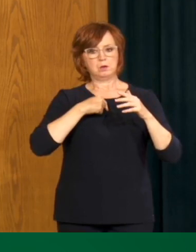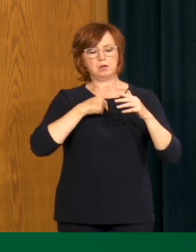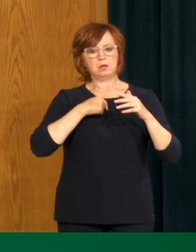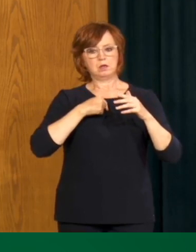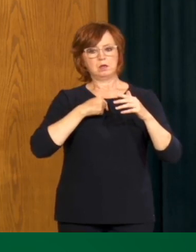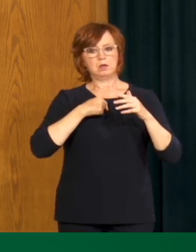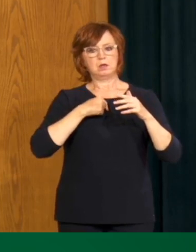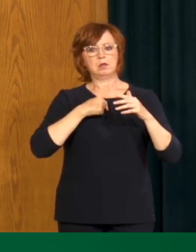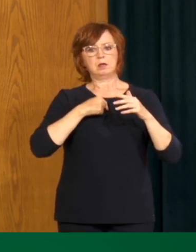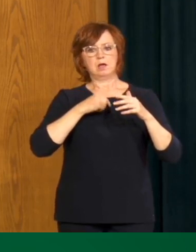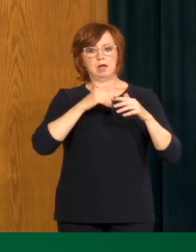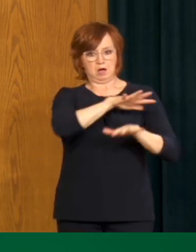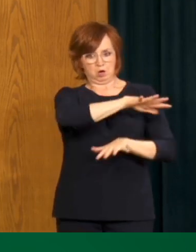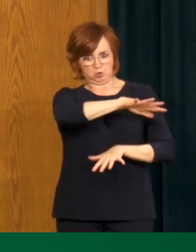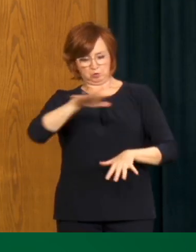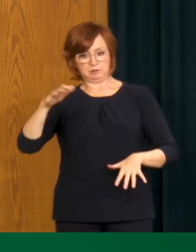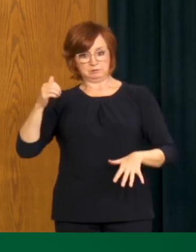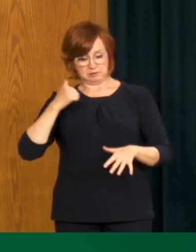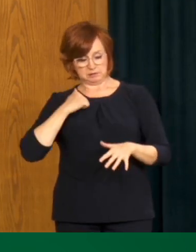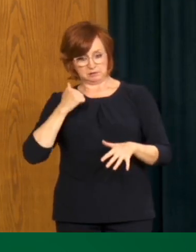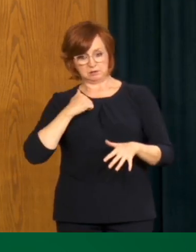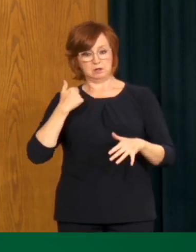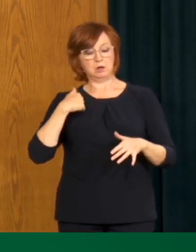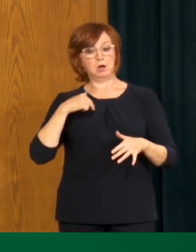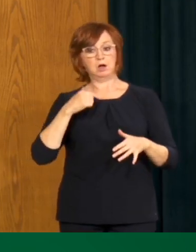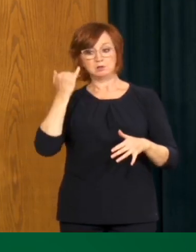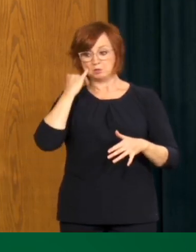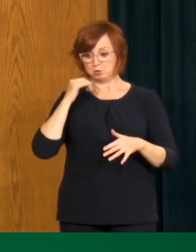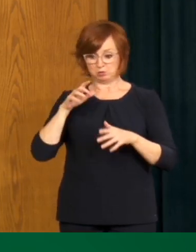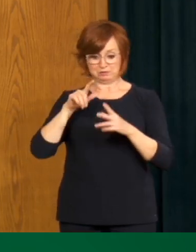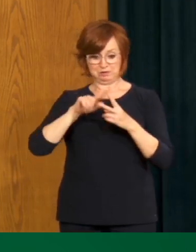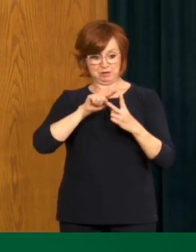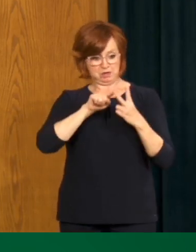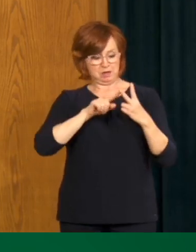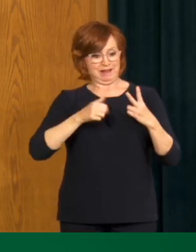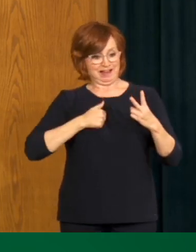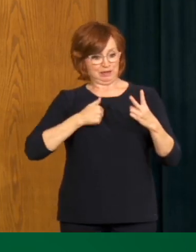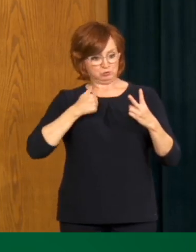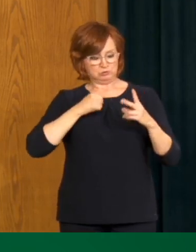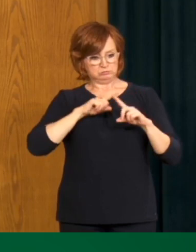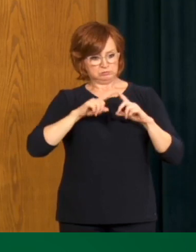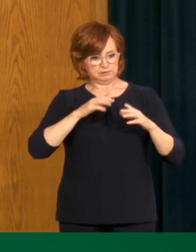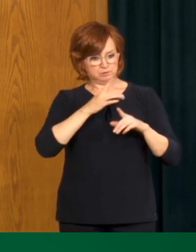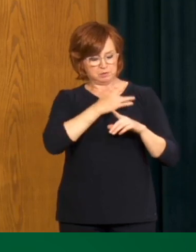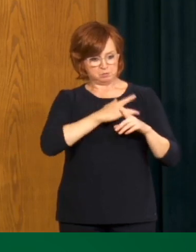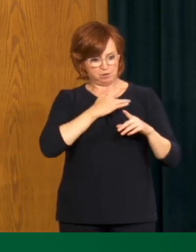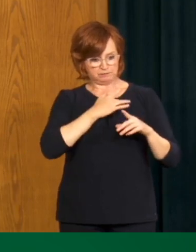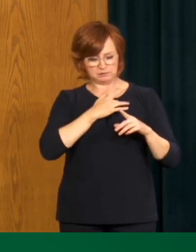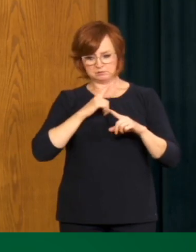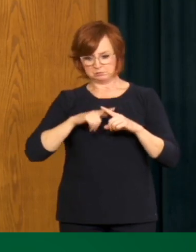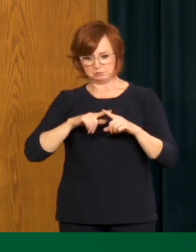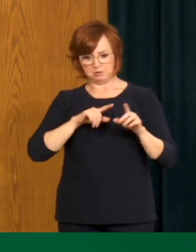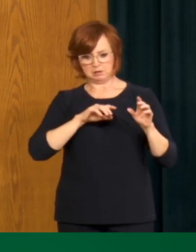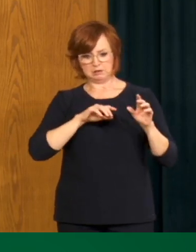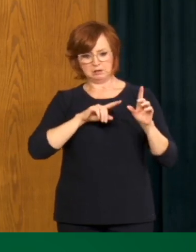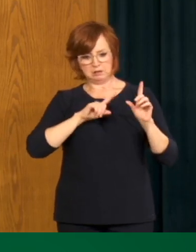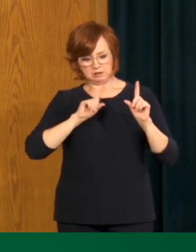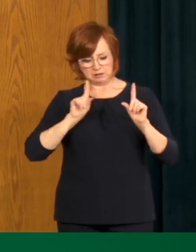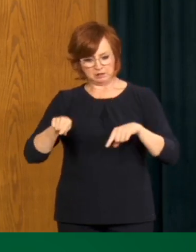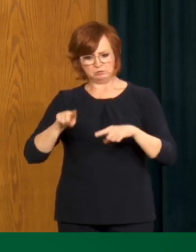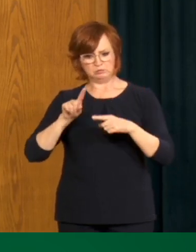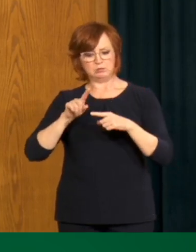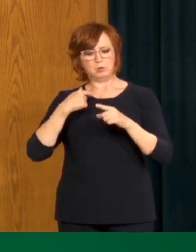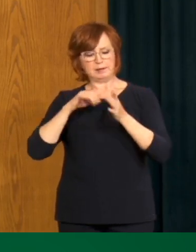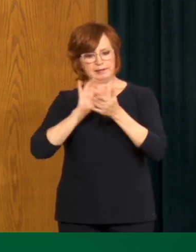and don't double count. So we will, we may not obviously able to share the details, but there is a process where we try not to